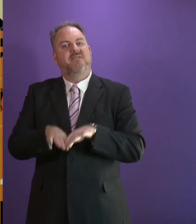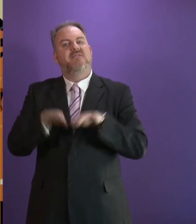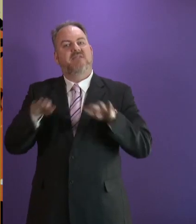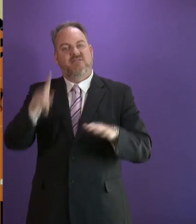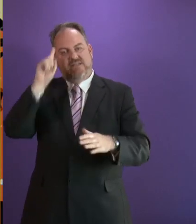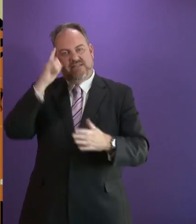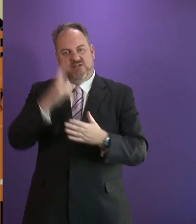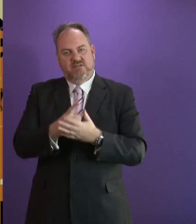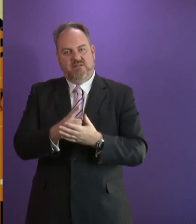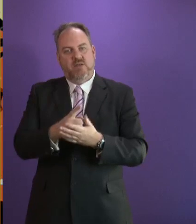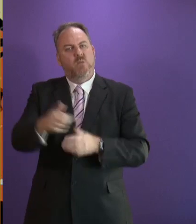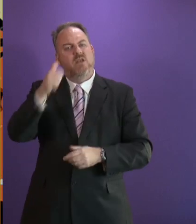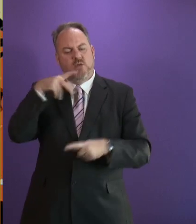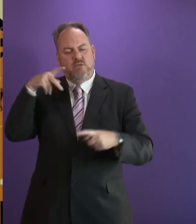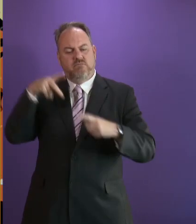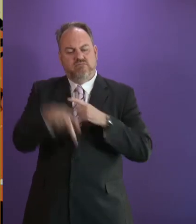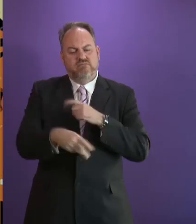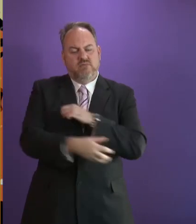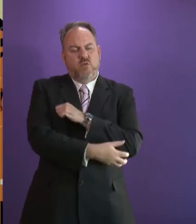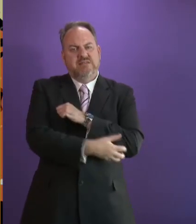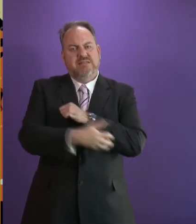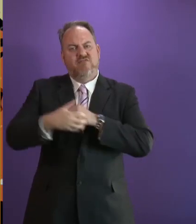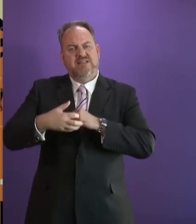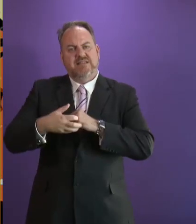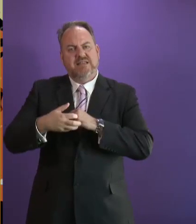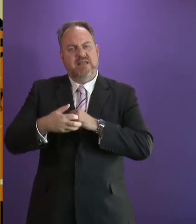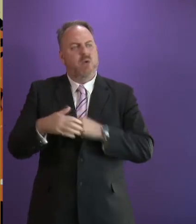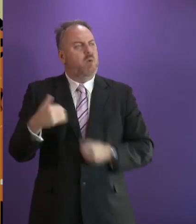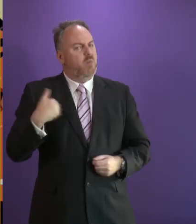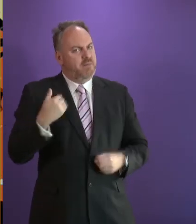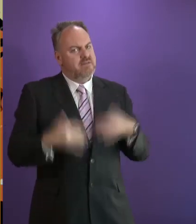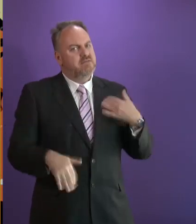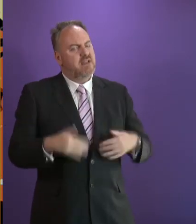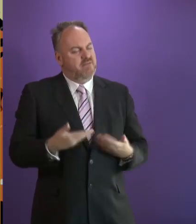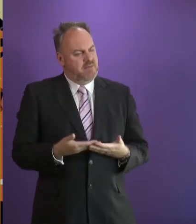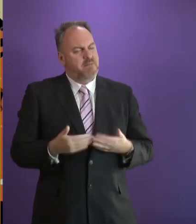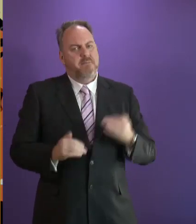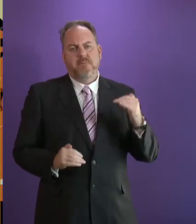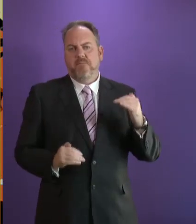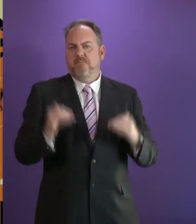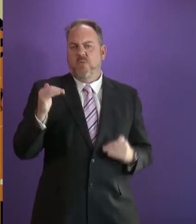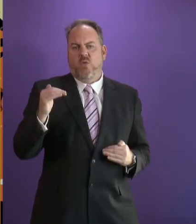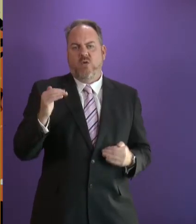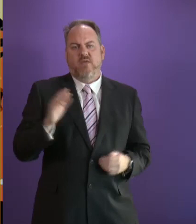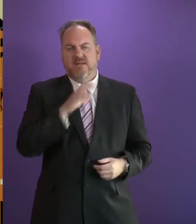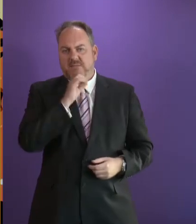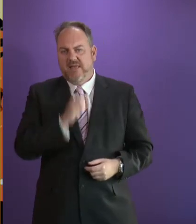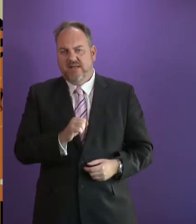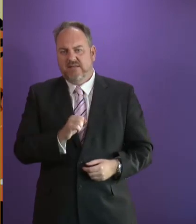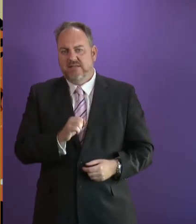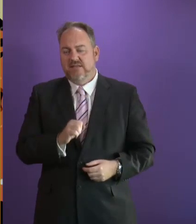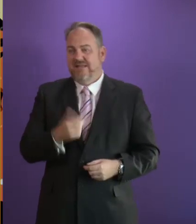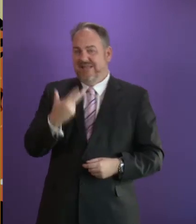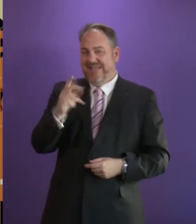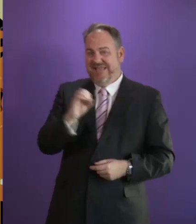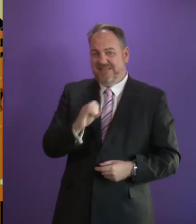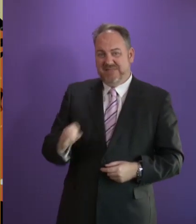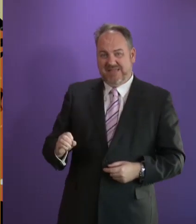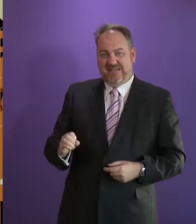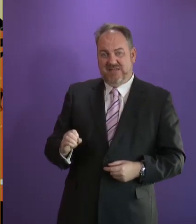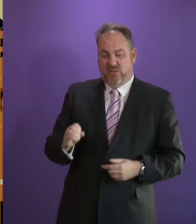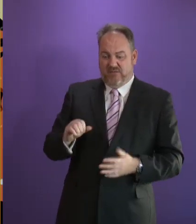austerity has impacted women more disproportionately. According to Engender, 80% of austerity measures have come out of